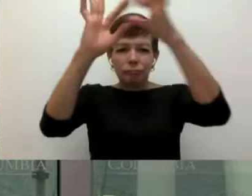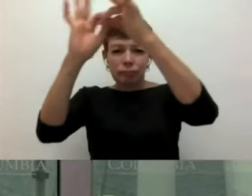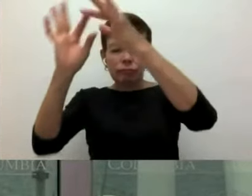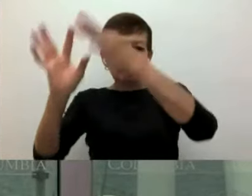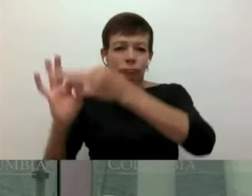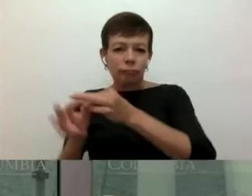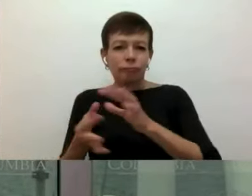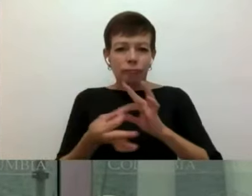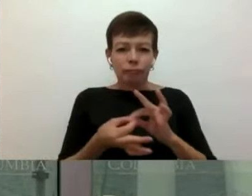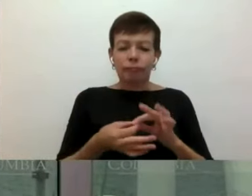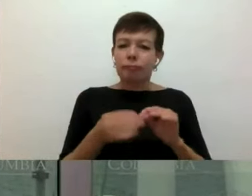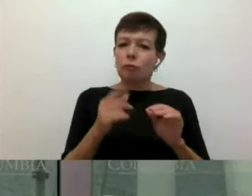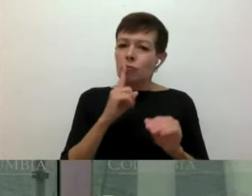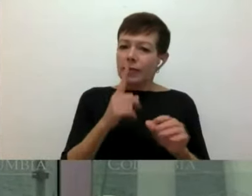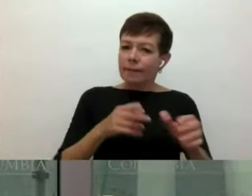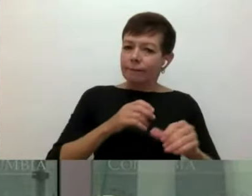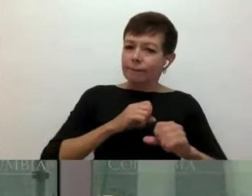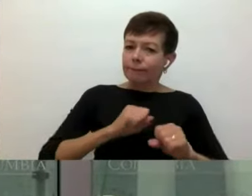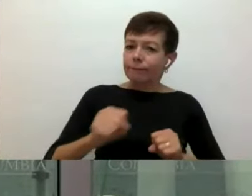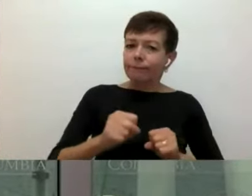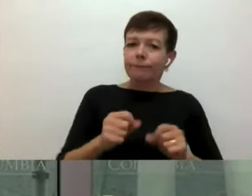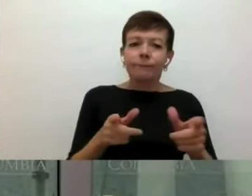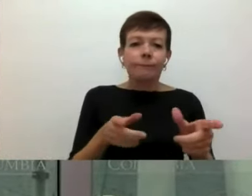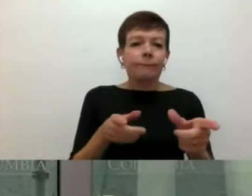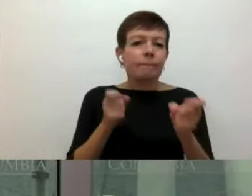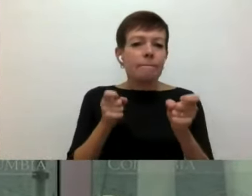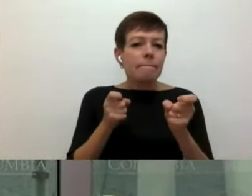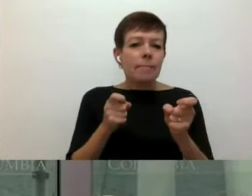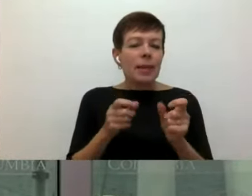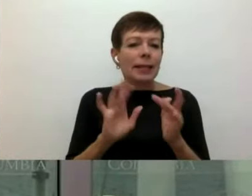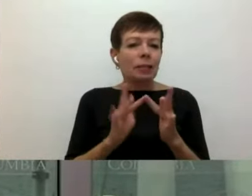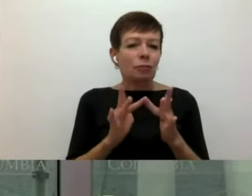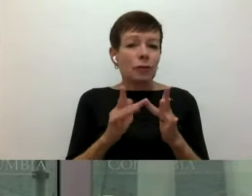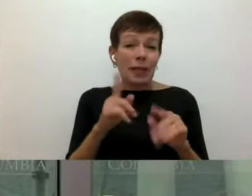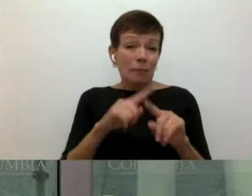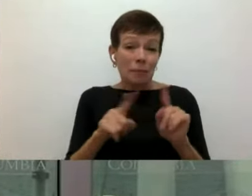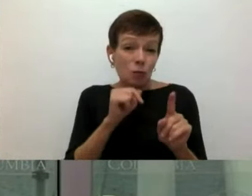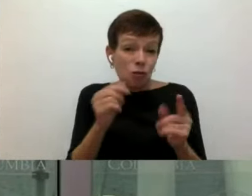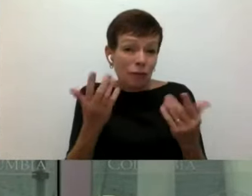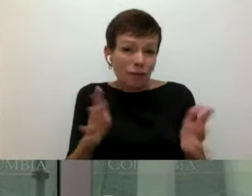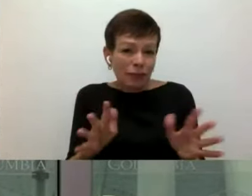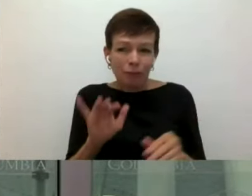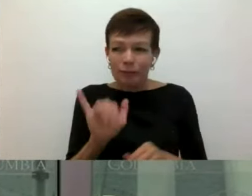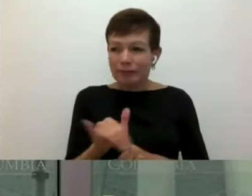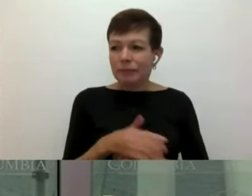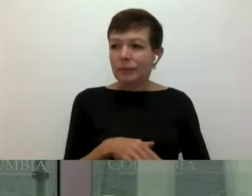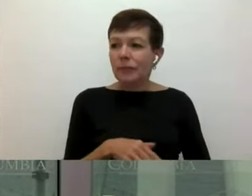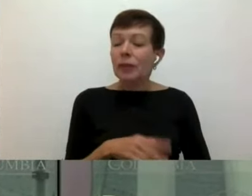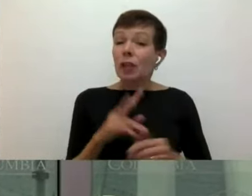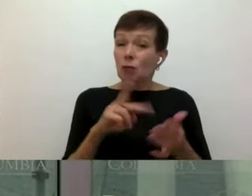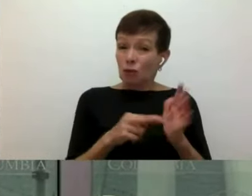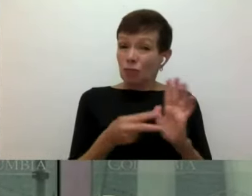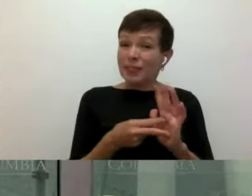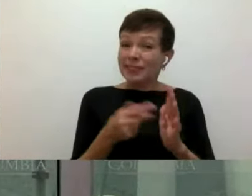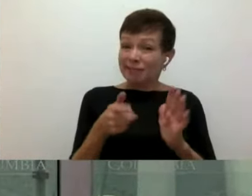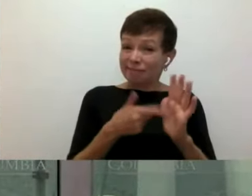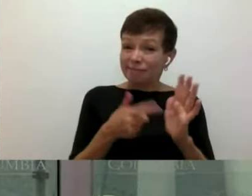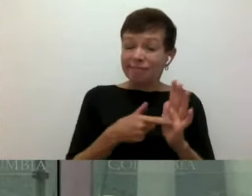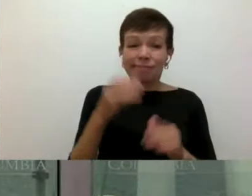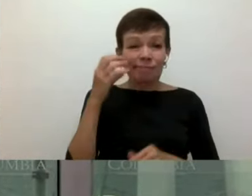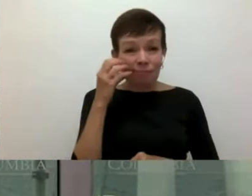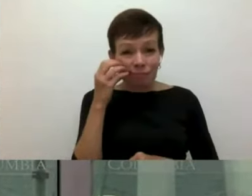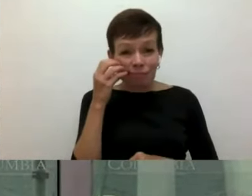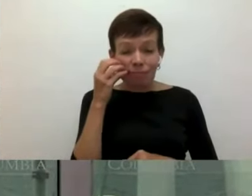to connect all of BC with high-speed internet and cell phone service and so forth, but that work is incomplete. And so there are